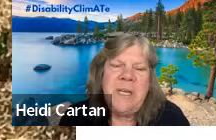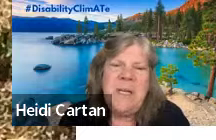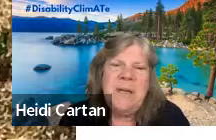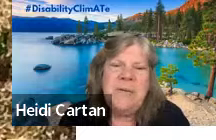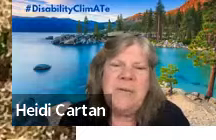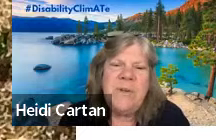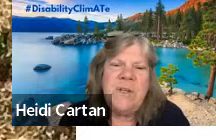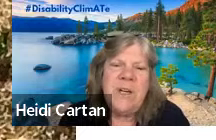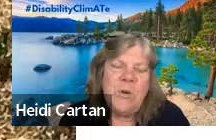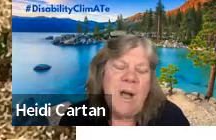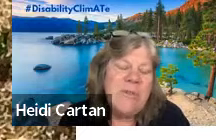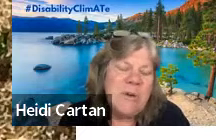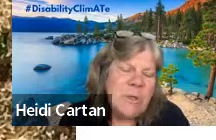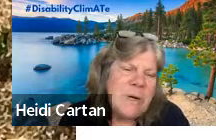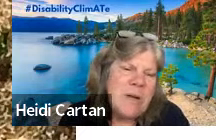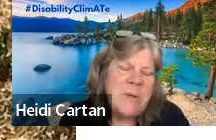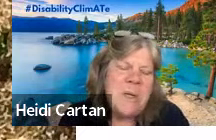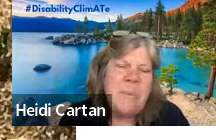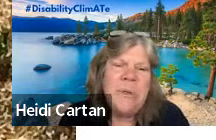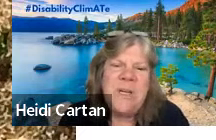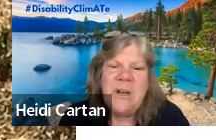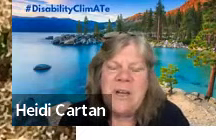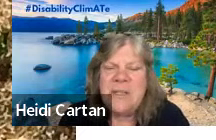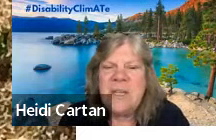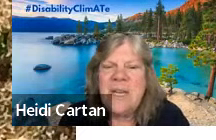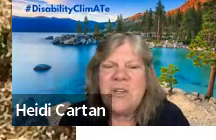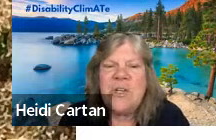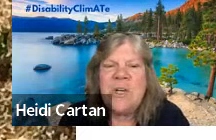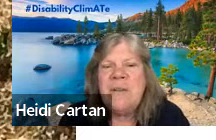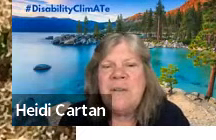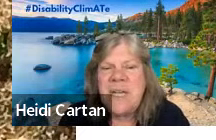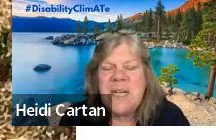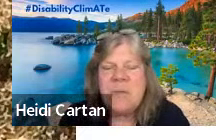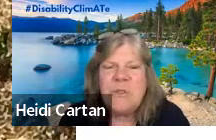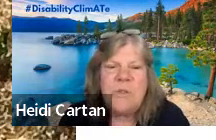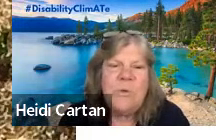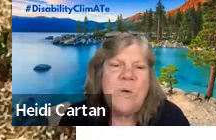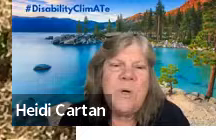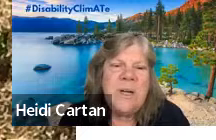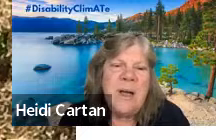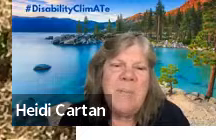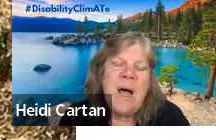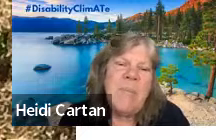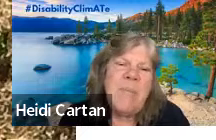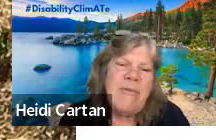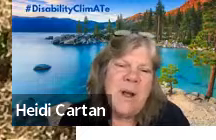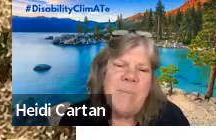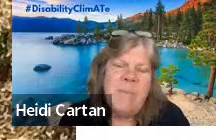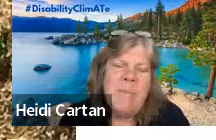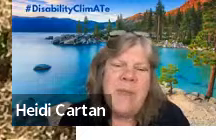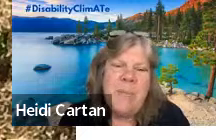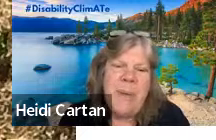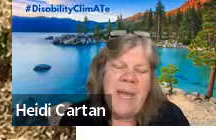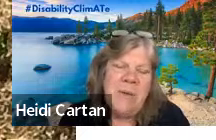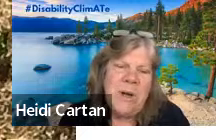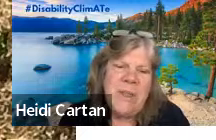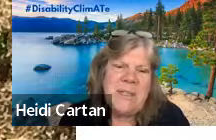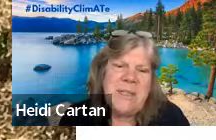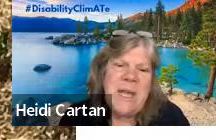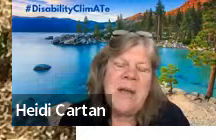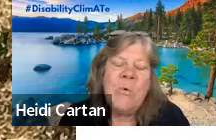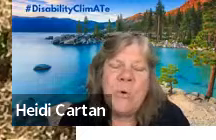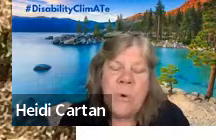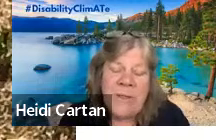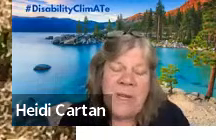on to be, comfortable around people and not skittish, these animals do come up from the pen where